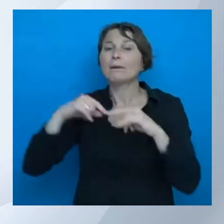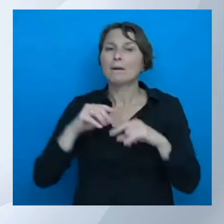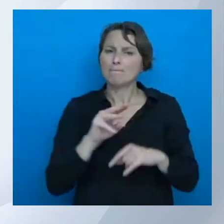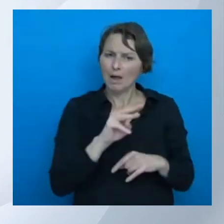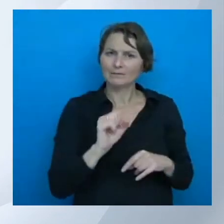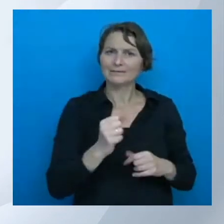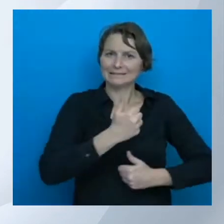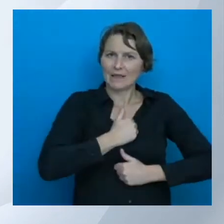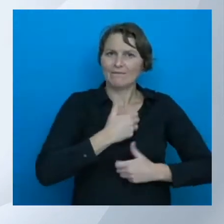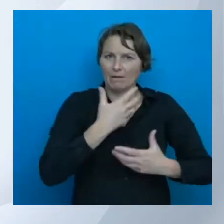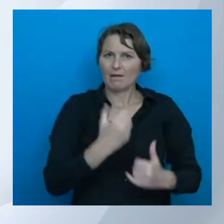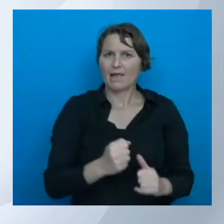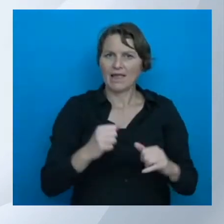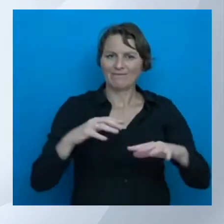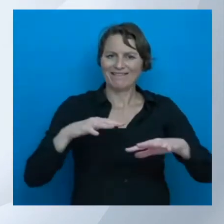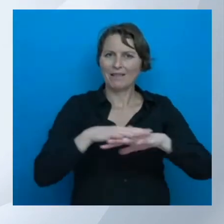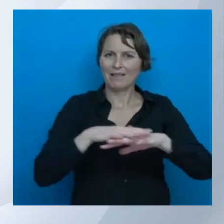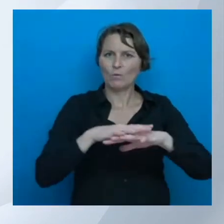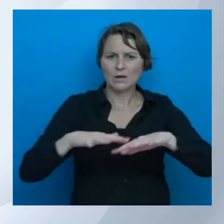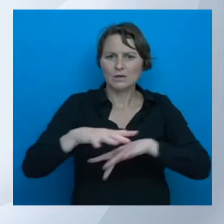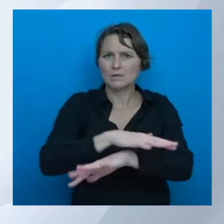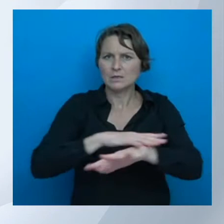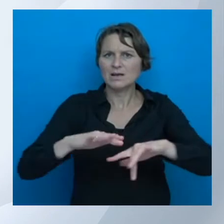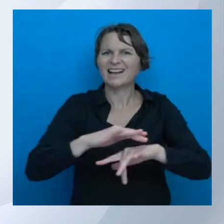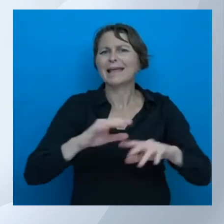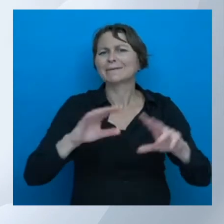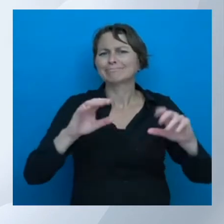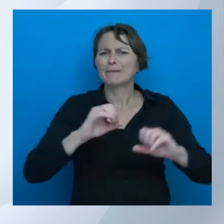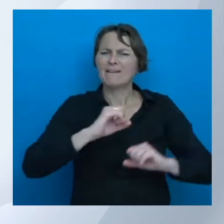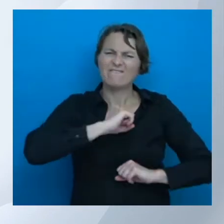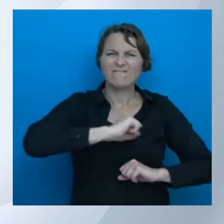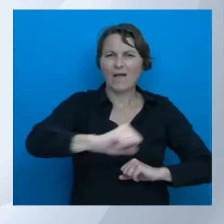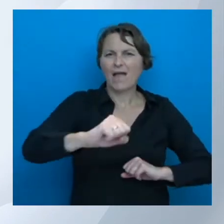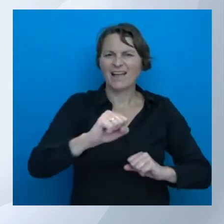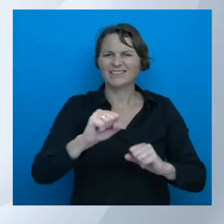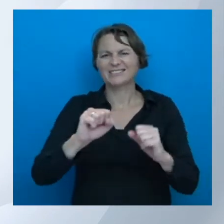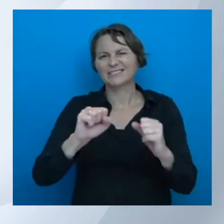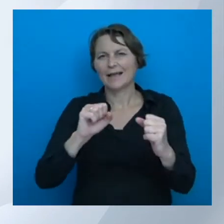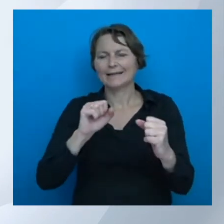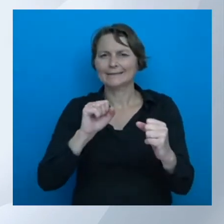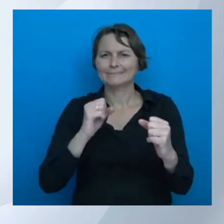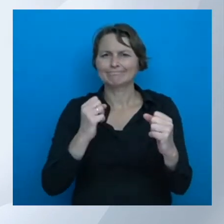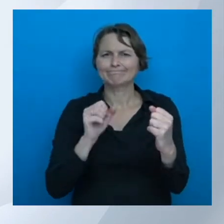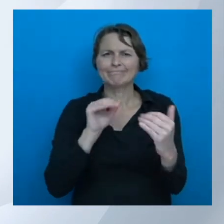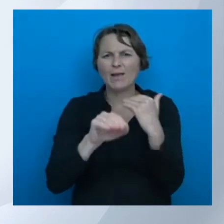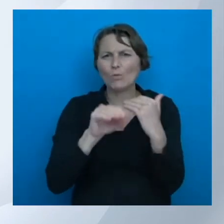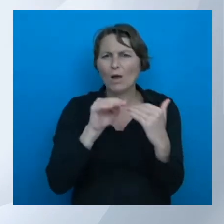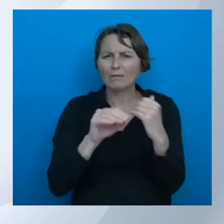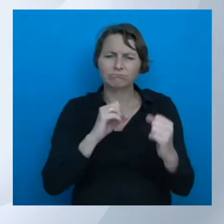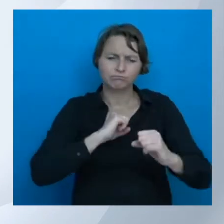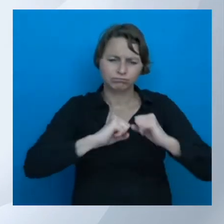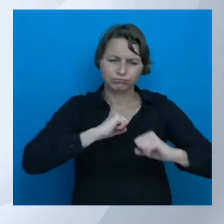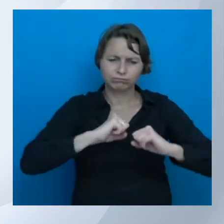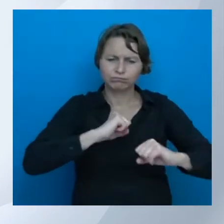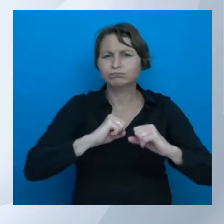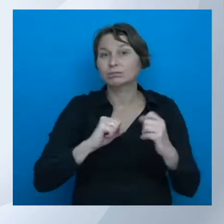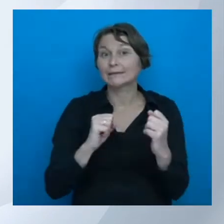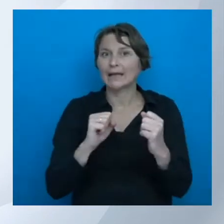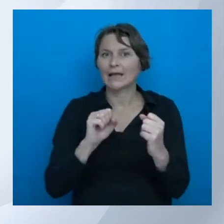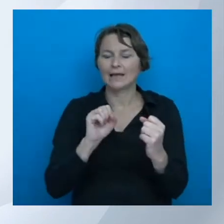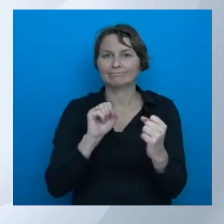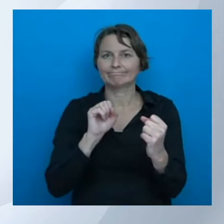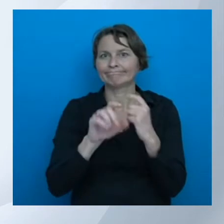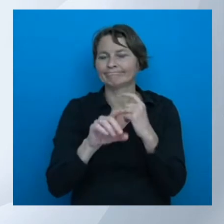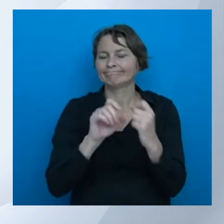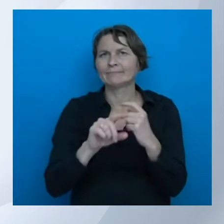them to, it's kind of like a super speed highway. They can move things as fast as they need to. I read